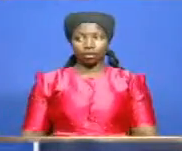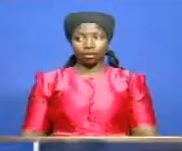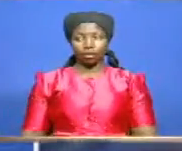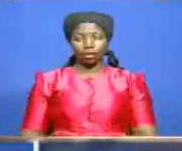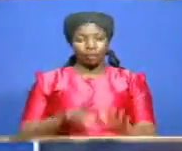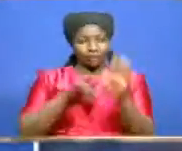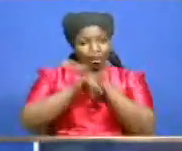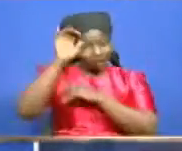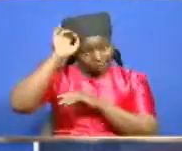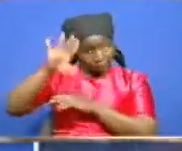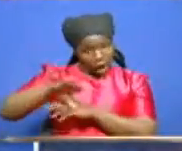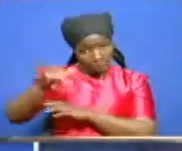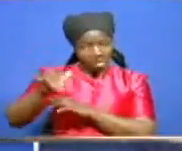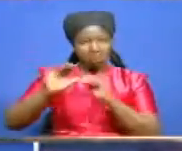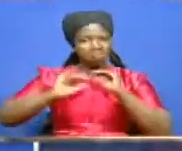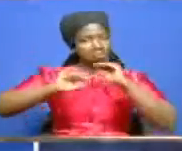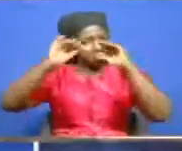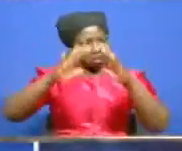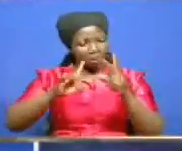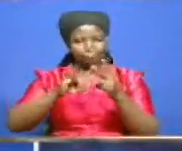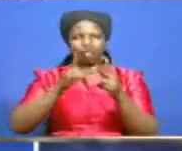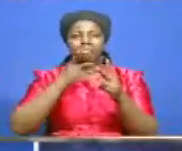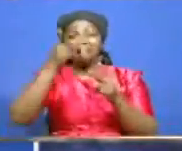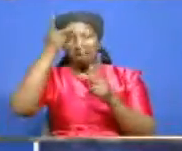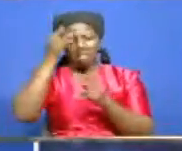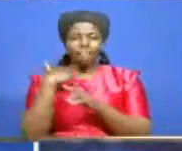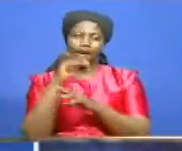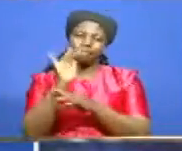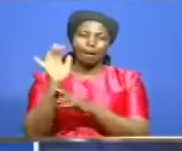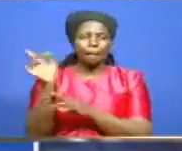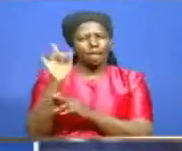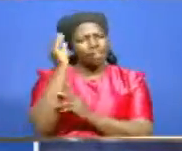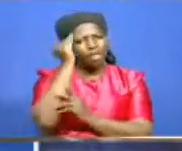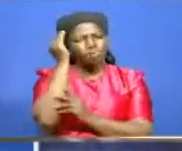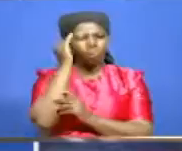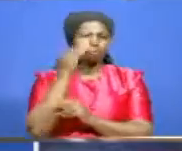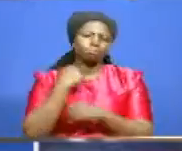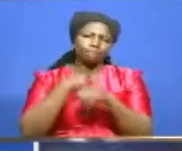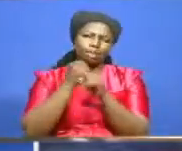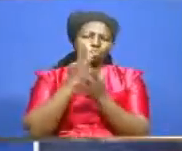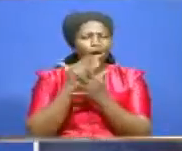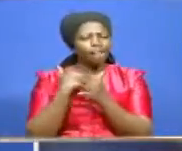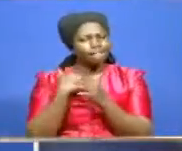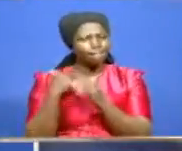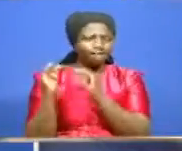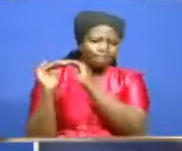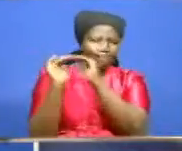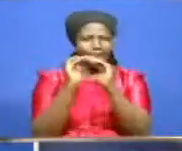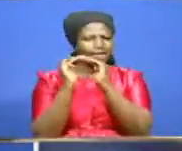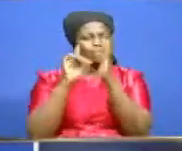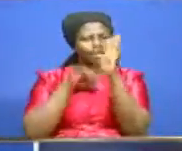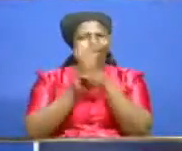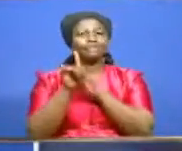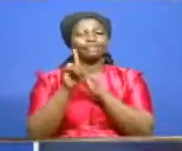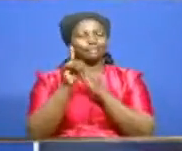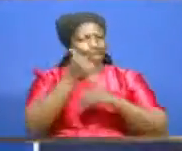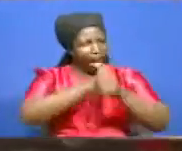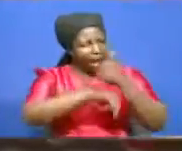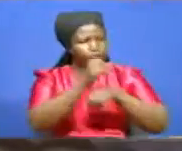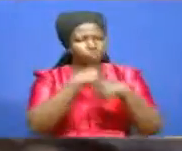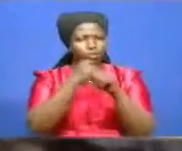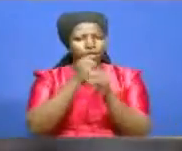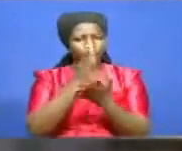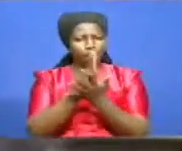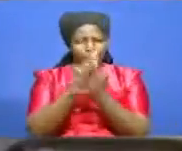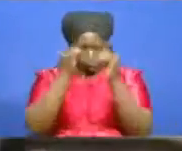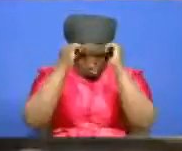In Kiambu County, teachers and parents have urged the Minister of Education to ensure fairness in the exercise to ensure candidates are placed